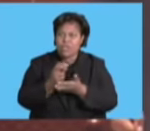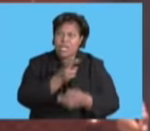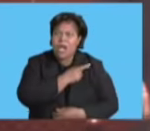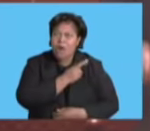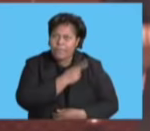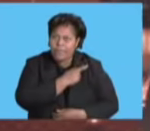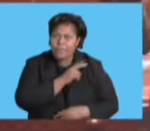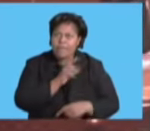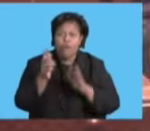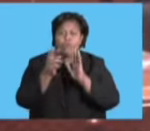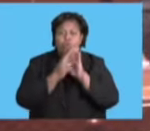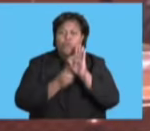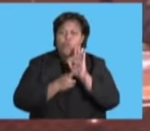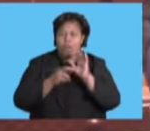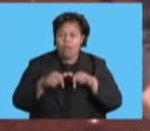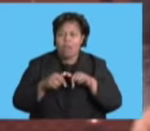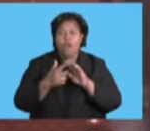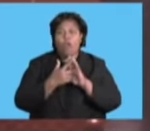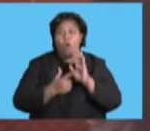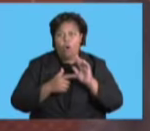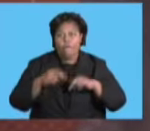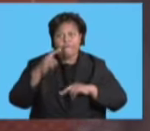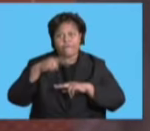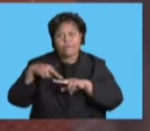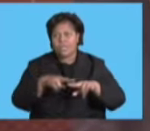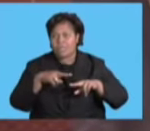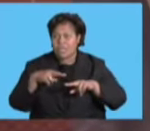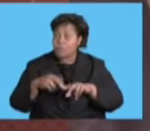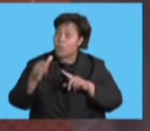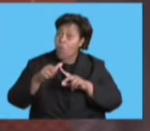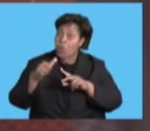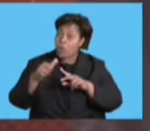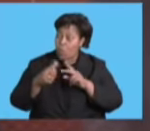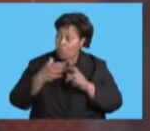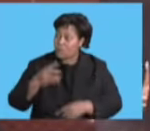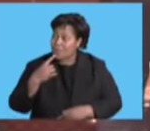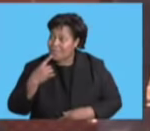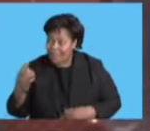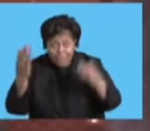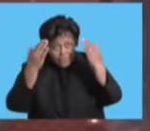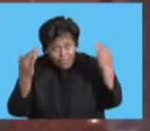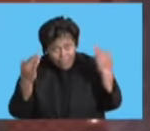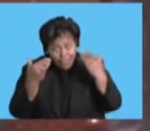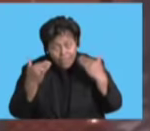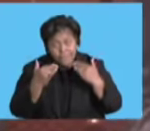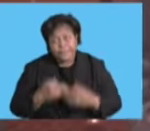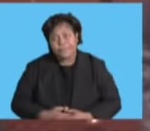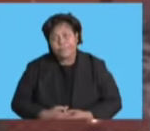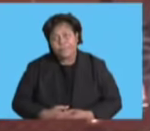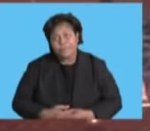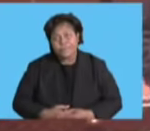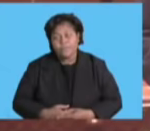law. Order. May I also say, Mr. Speaker, may I also say